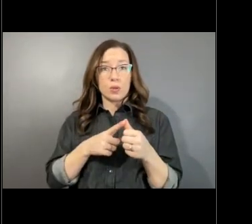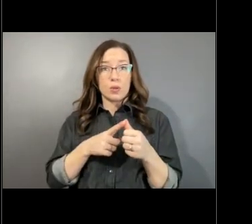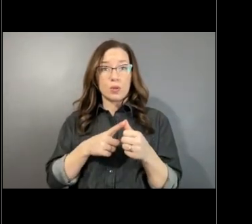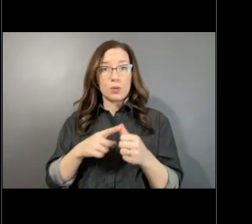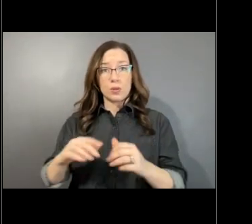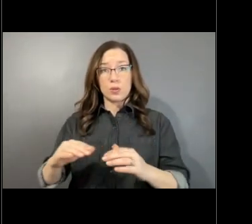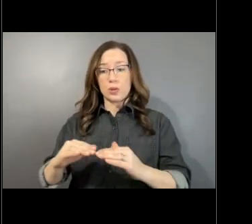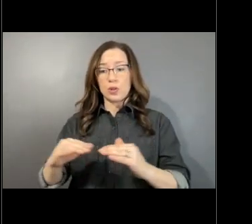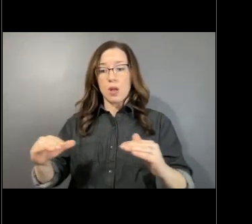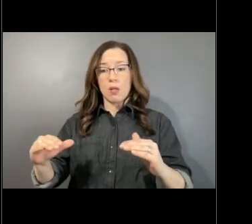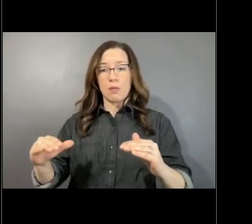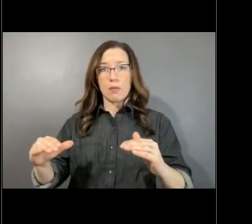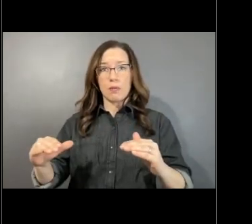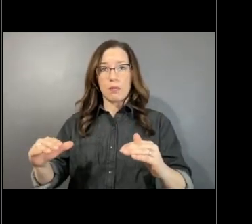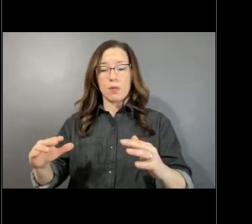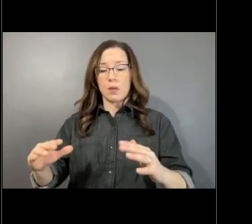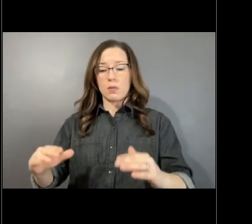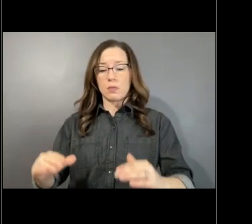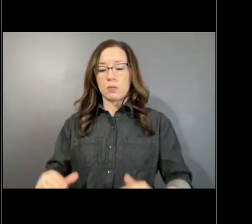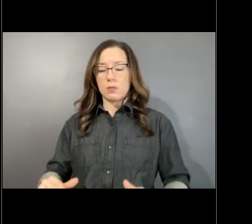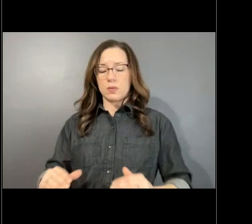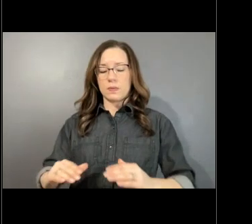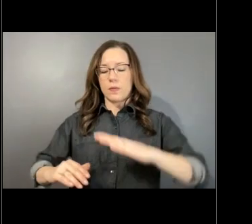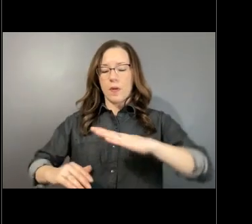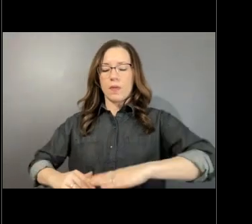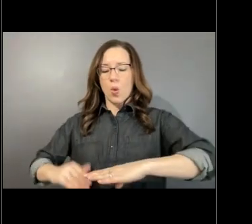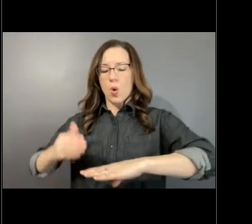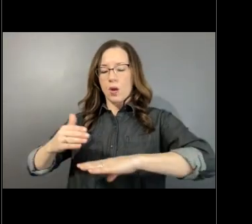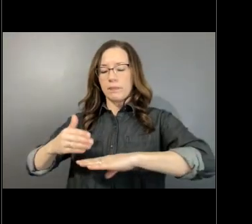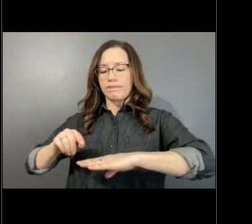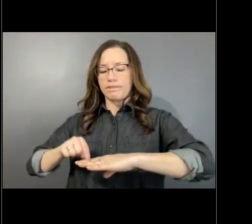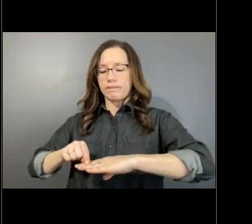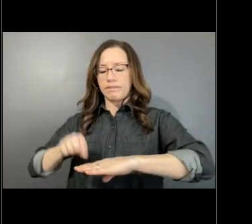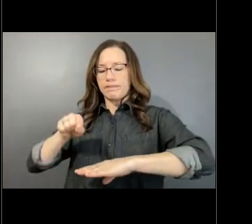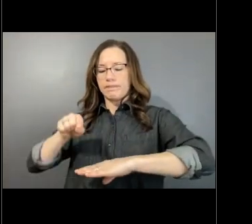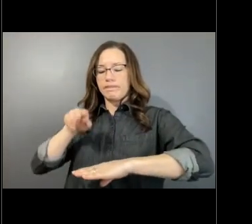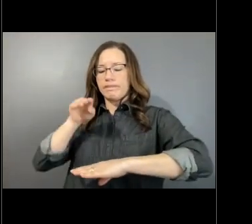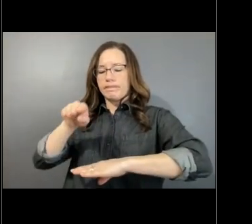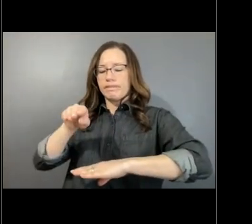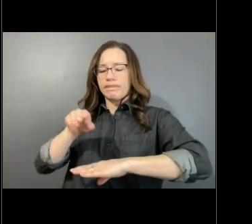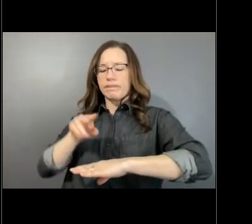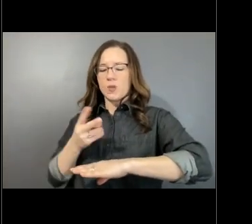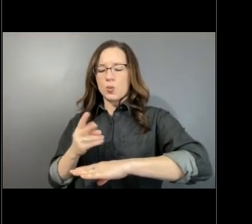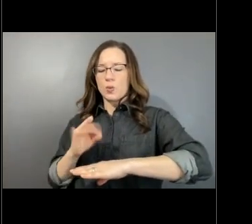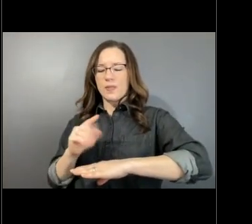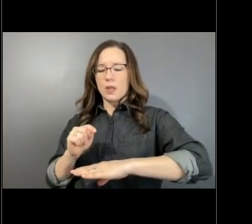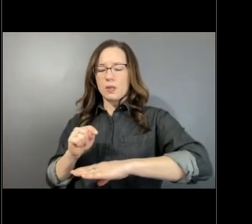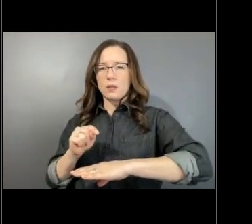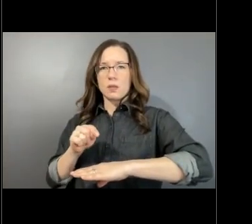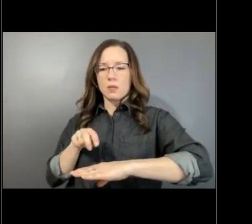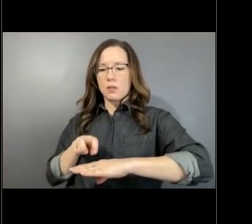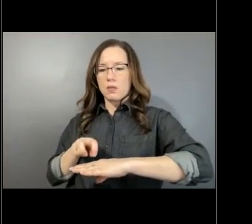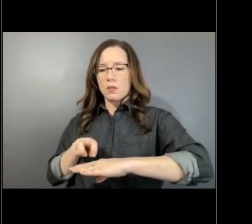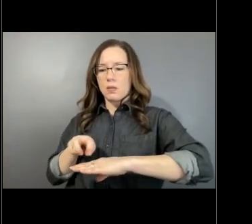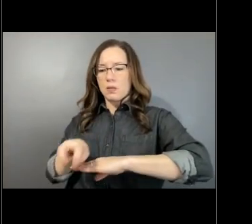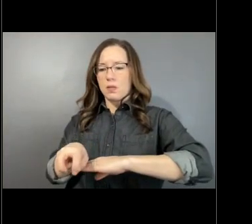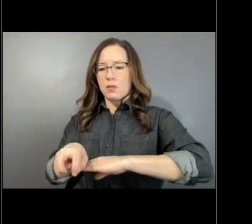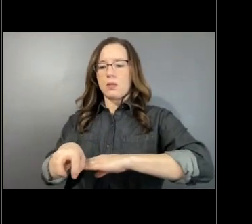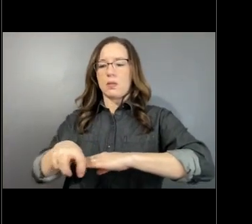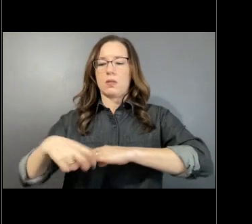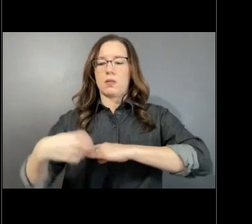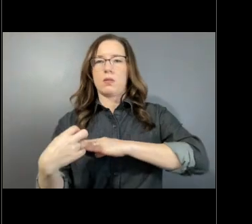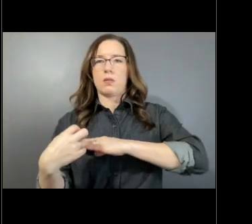2 feet above the floor, a wheelchair user could turn around and exit